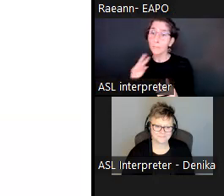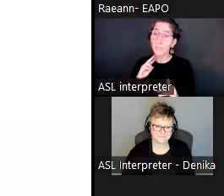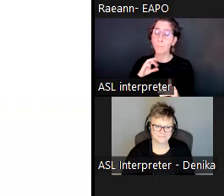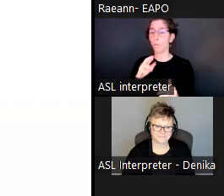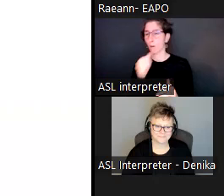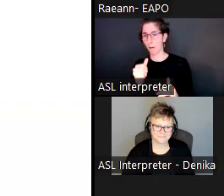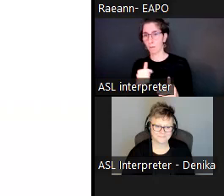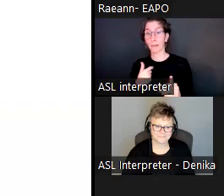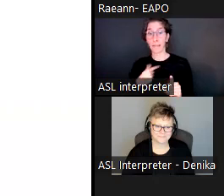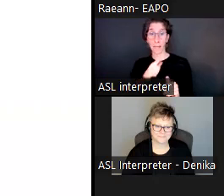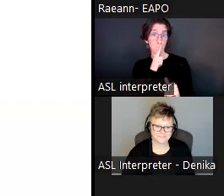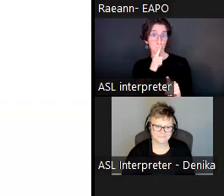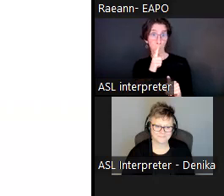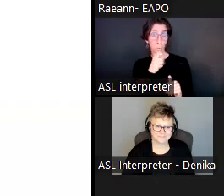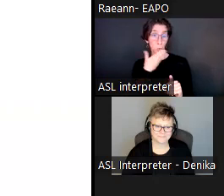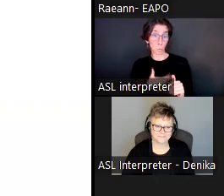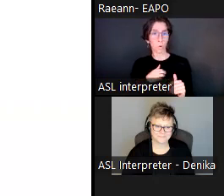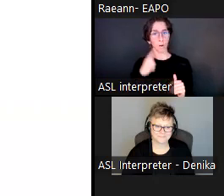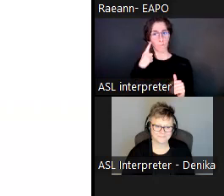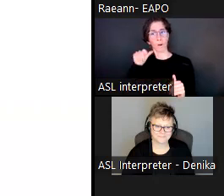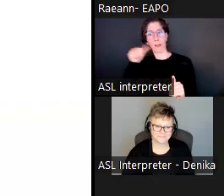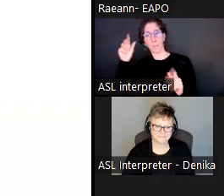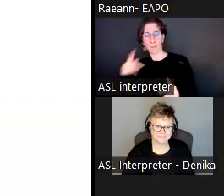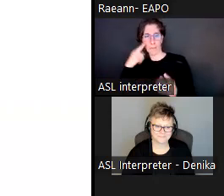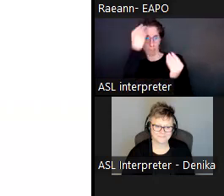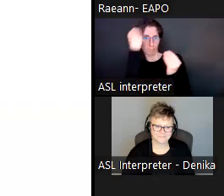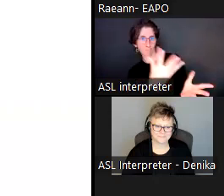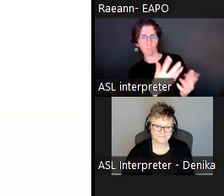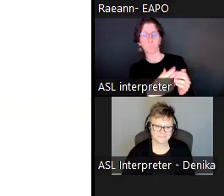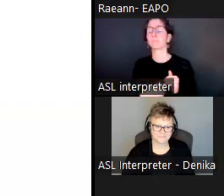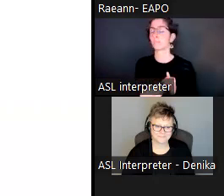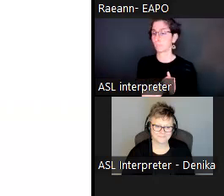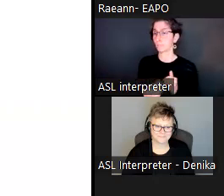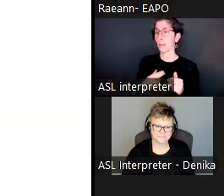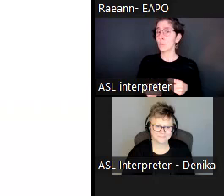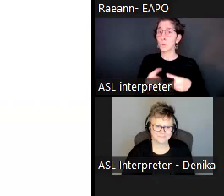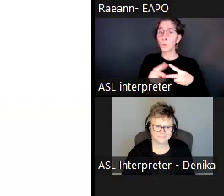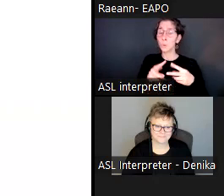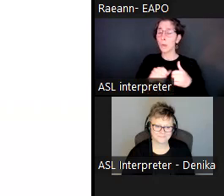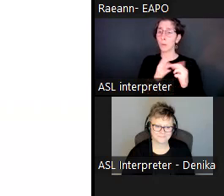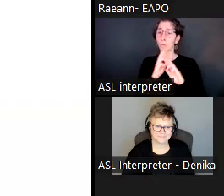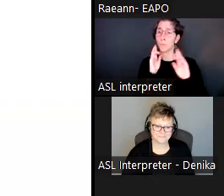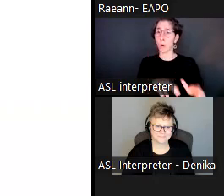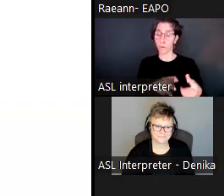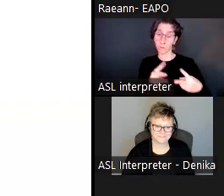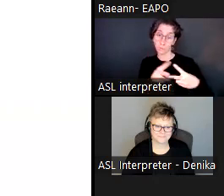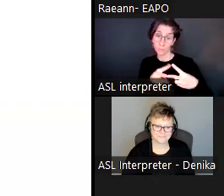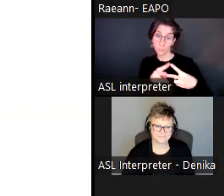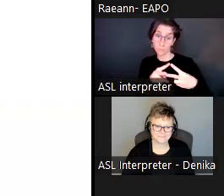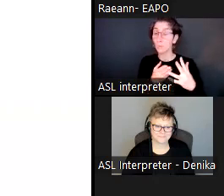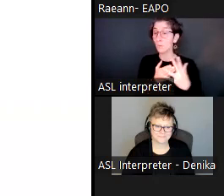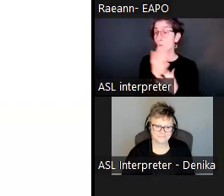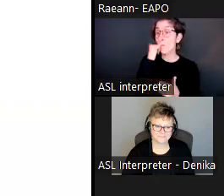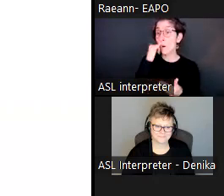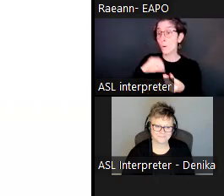anonymously or on behalf of somebody else. And there's two ways to report this fraud. So it's either on our toll-free